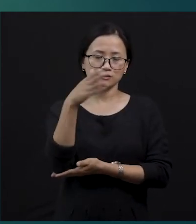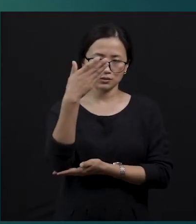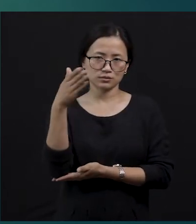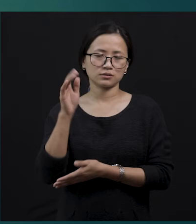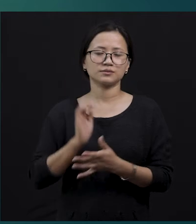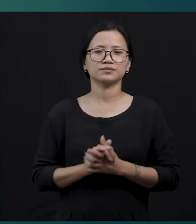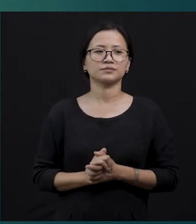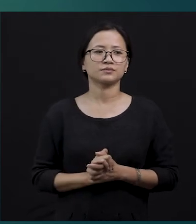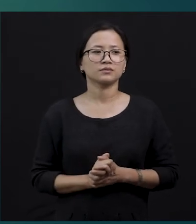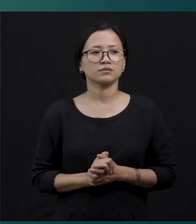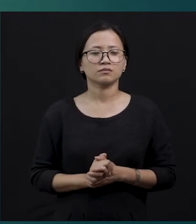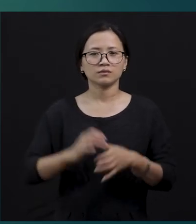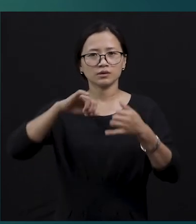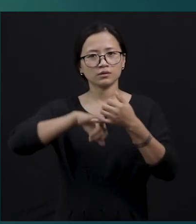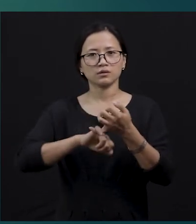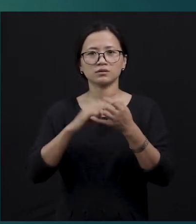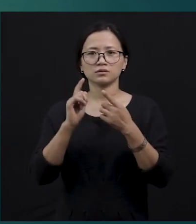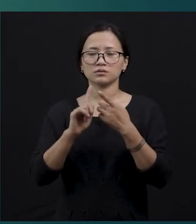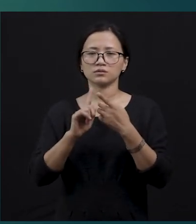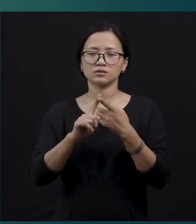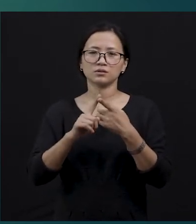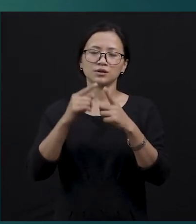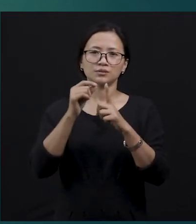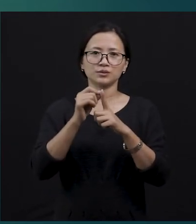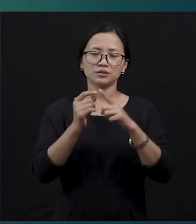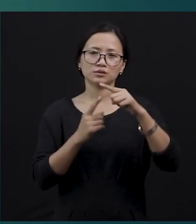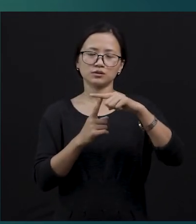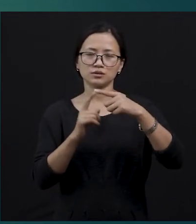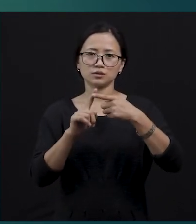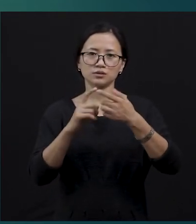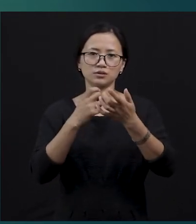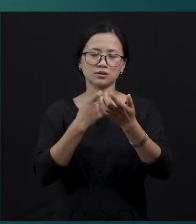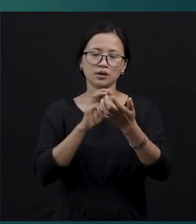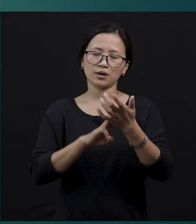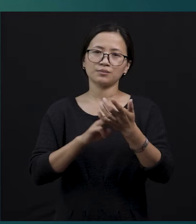A-U-G-U-S-T, August. Then you have September. What is the spelling of September, children?